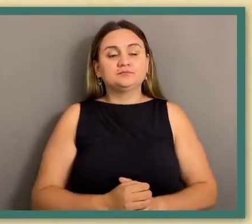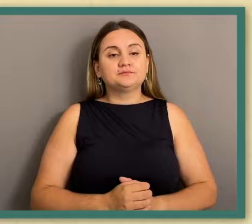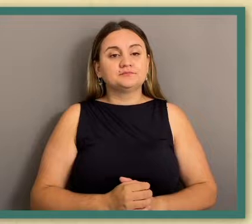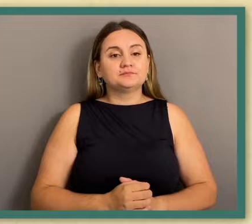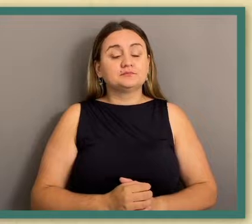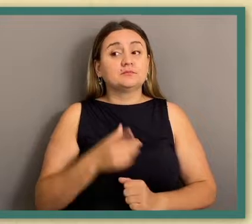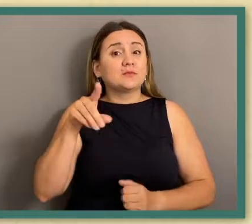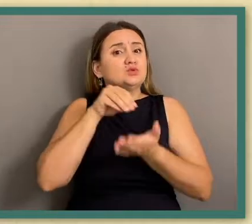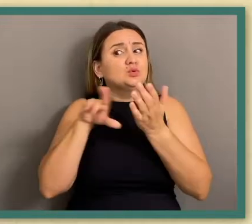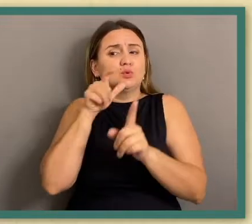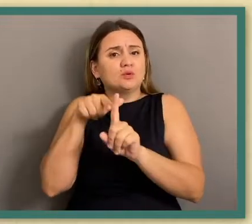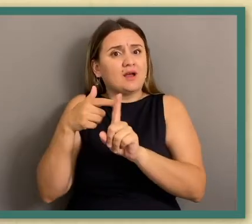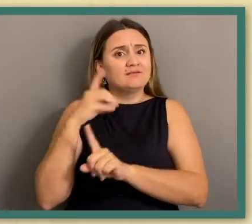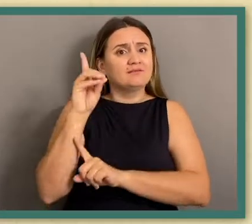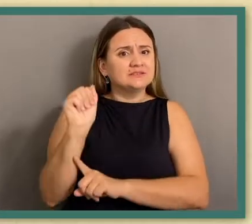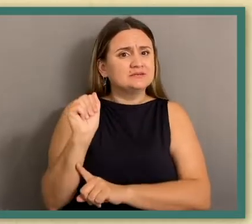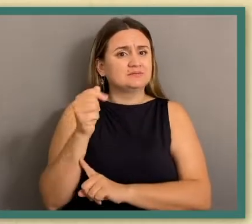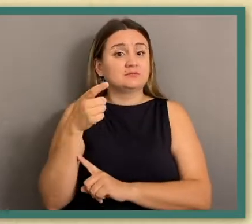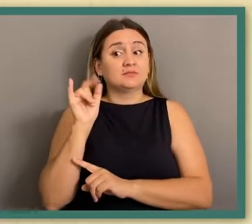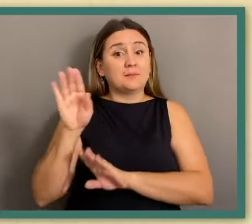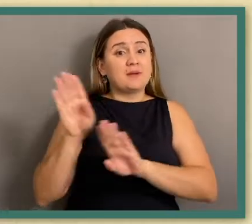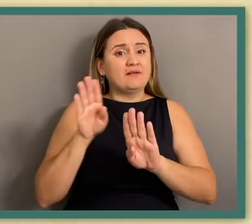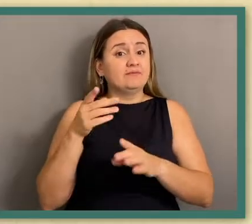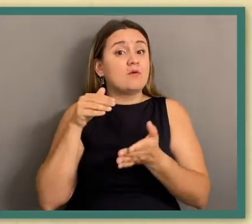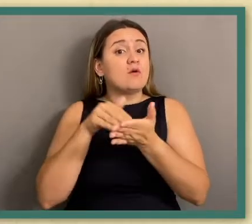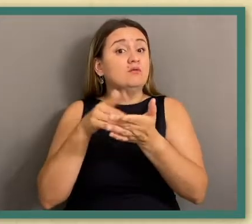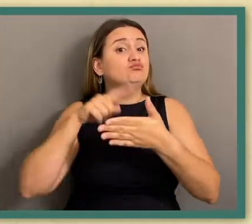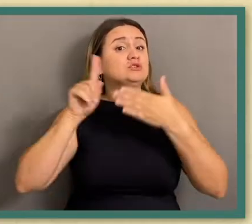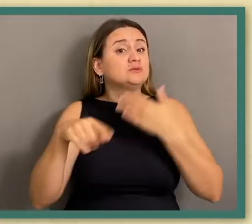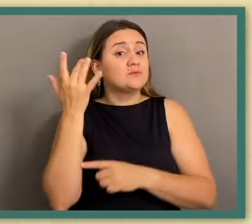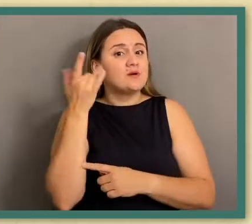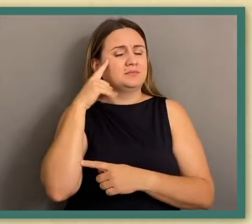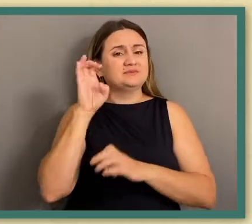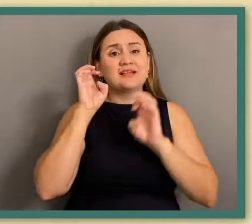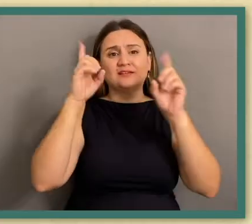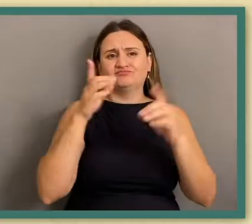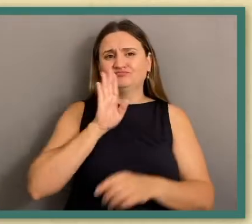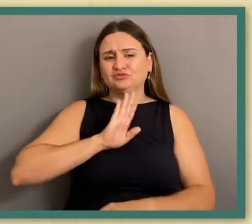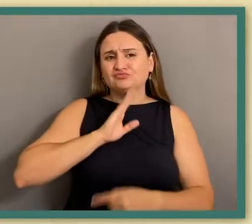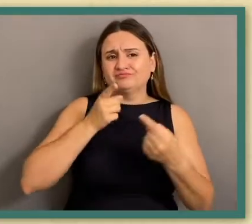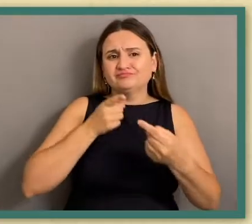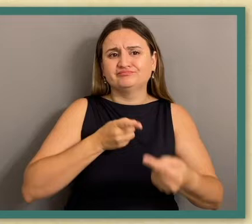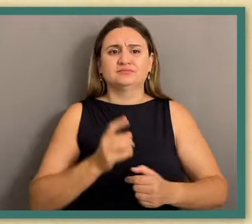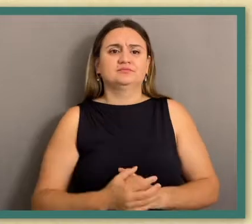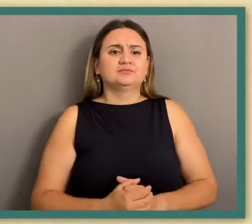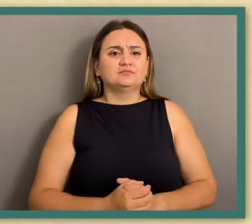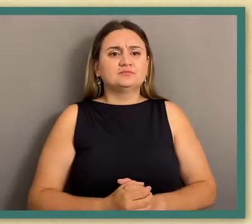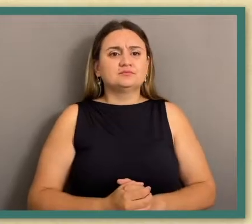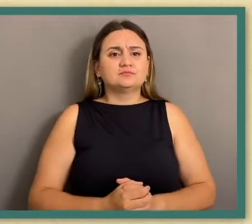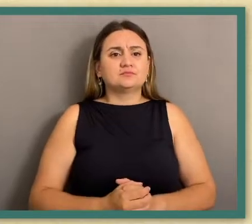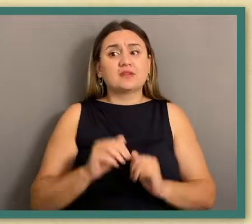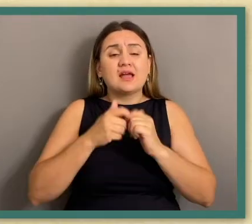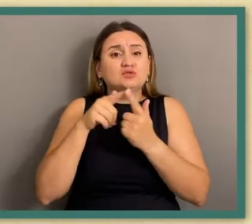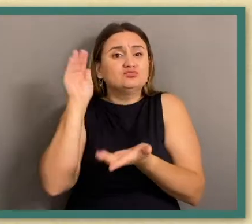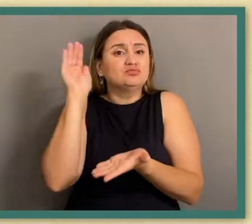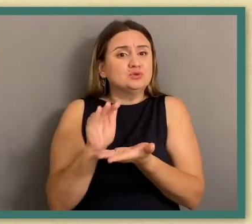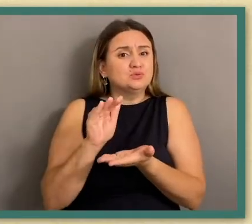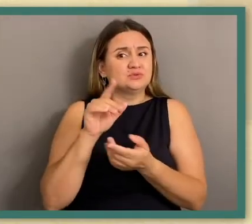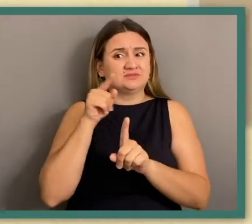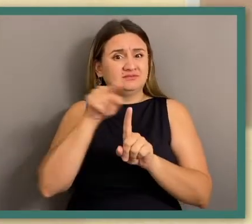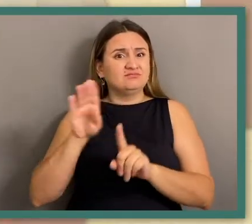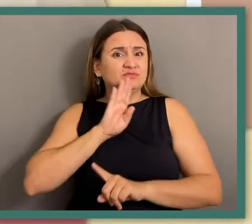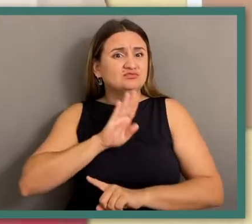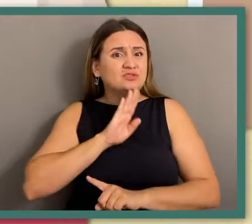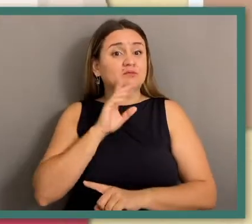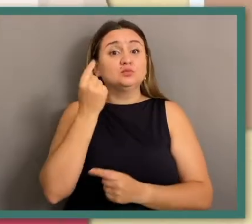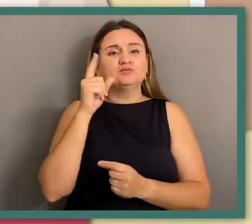inappropriate behaviors at school. For students with disabilities, these behaviors are often the result of educational frustrations. The way